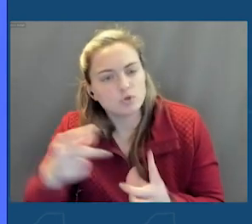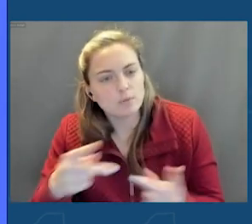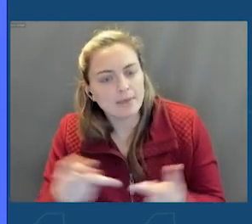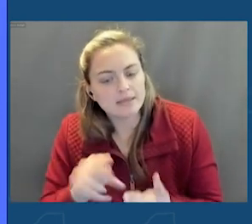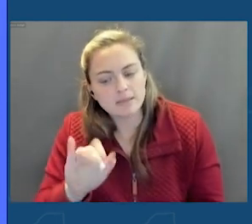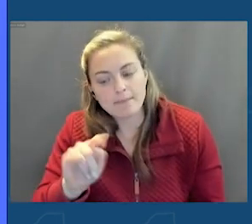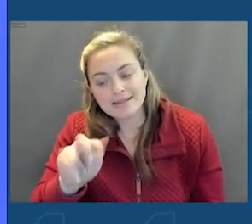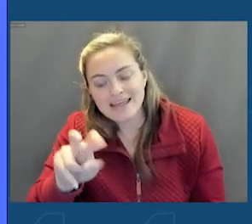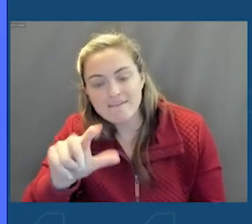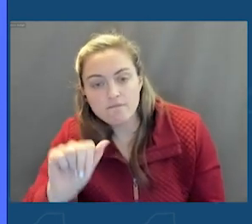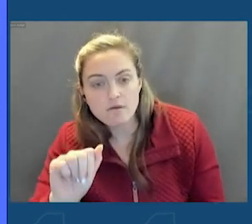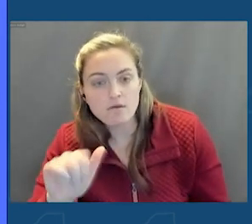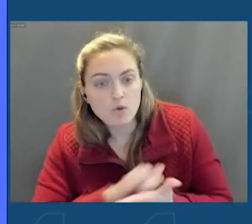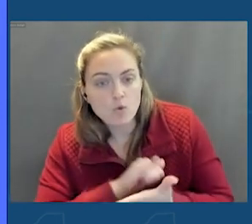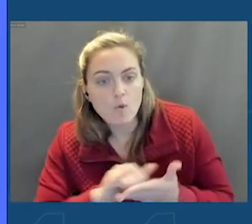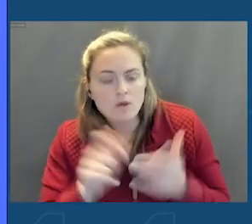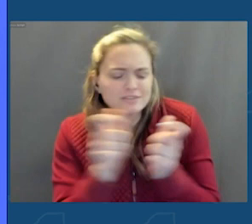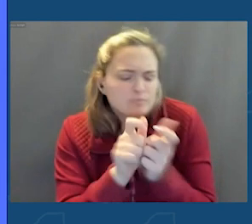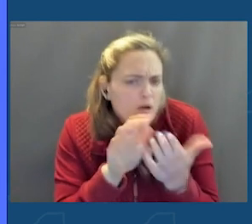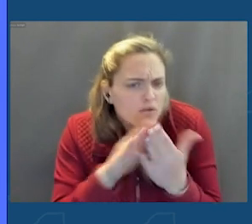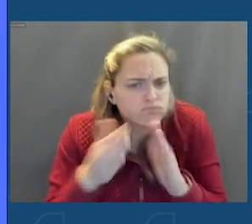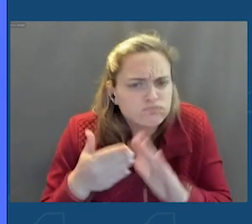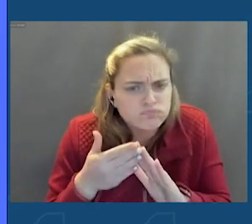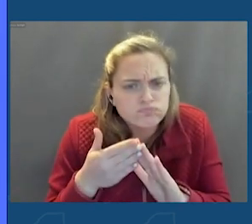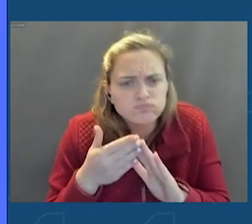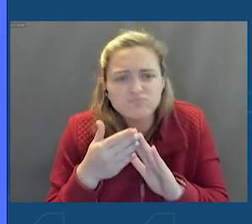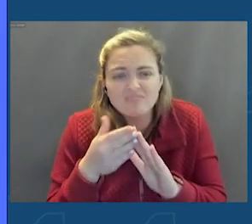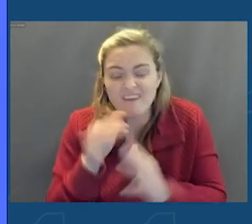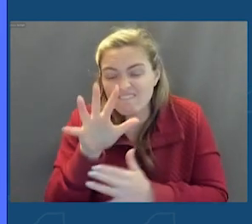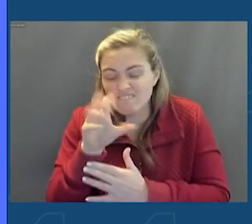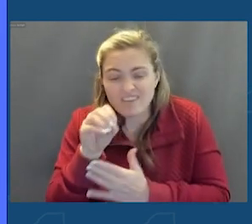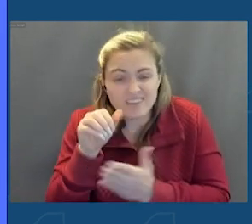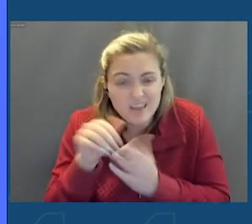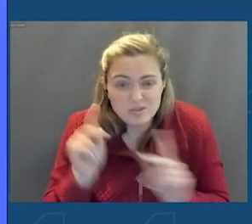York, little tiny Batavia, population 50,000. It's the